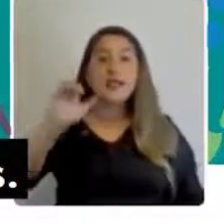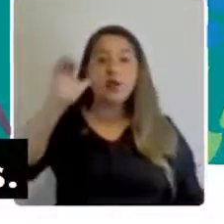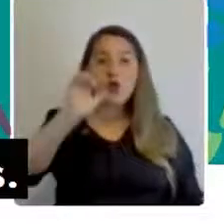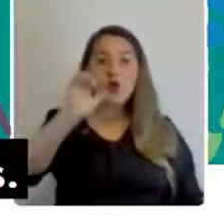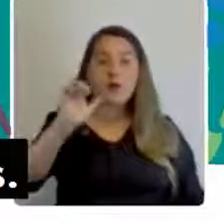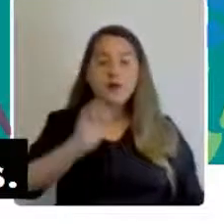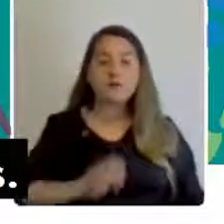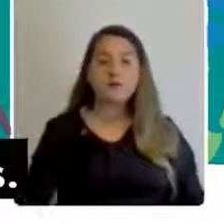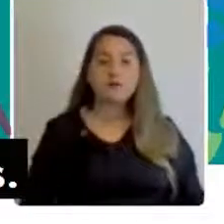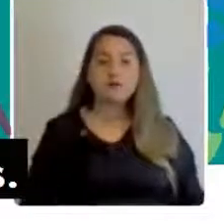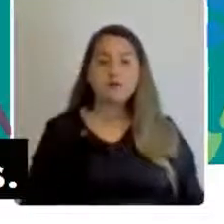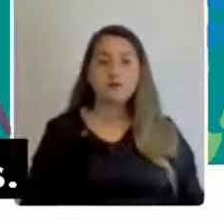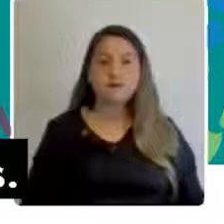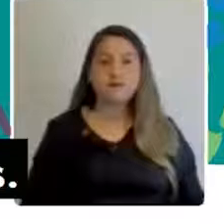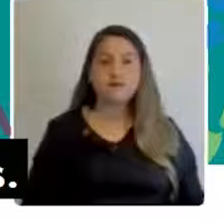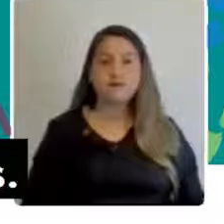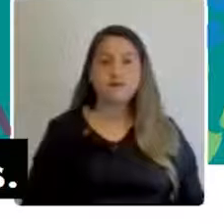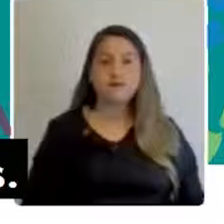for